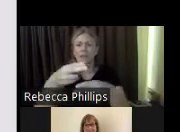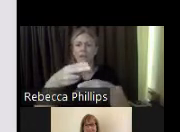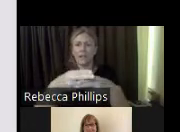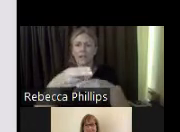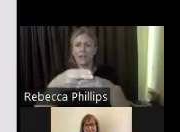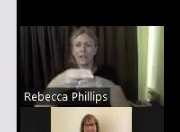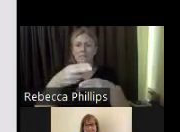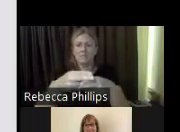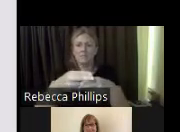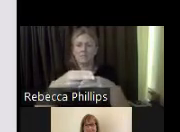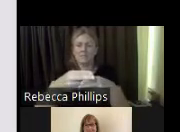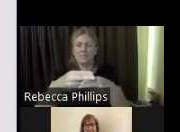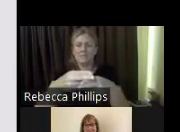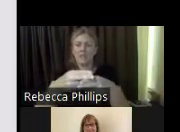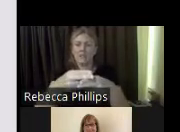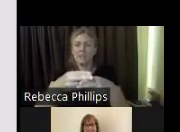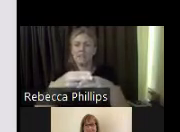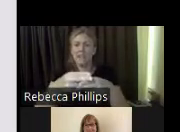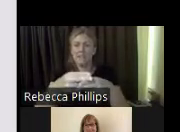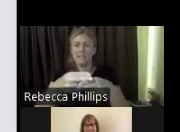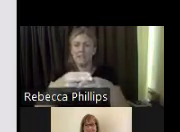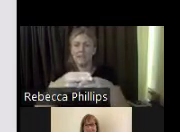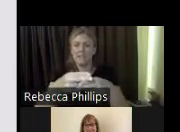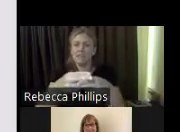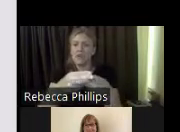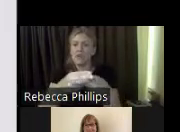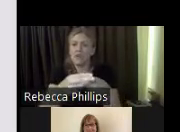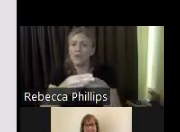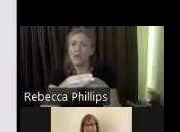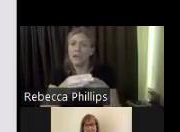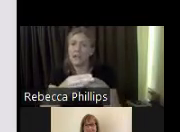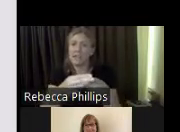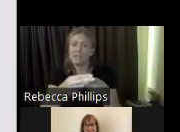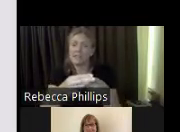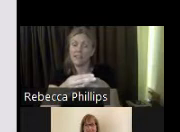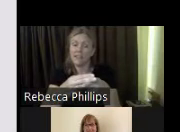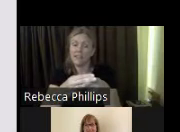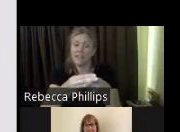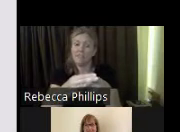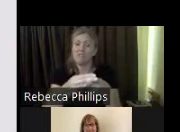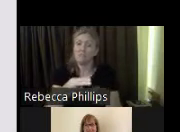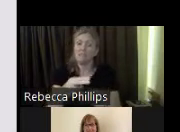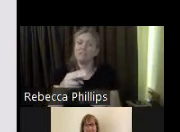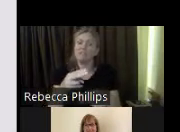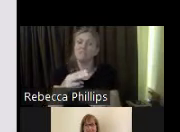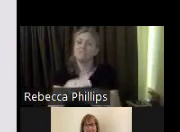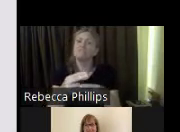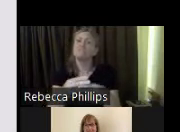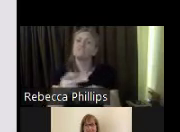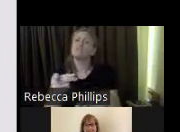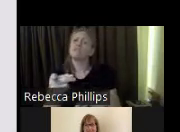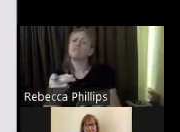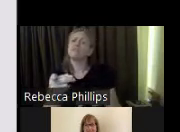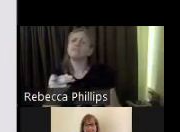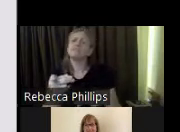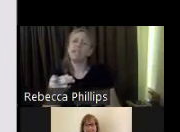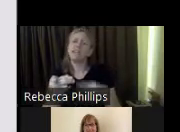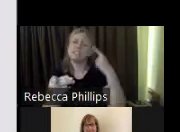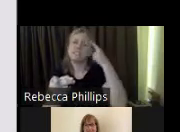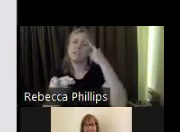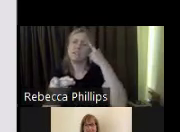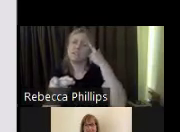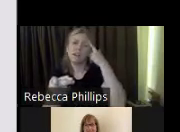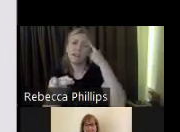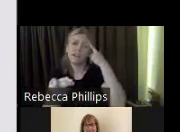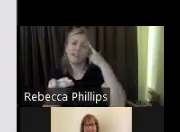your name? That would be exact signed English. Or ASL, it would just be name you and